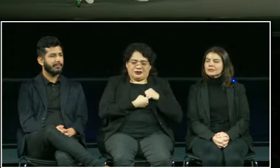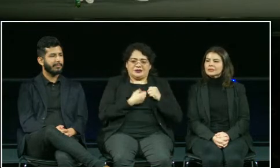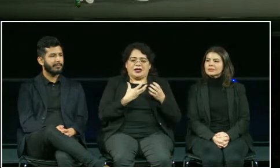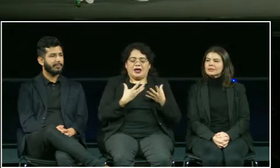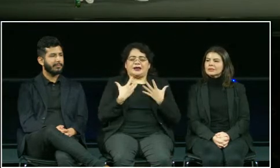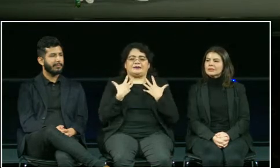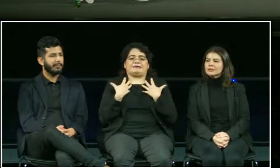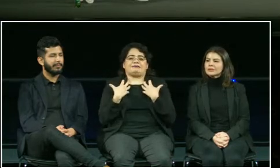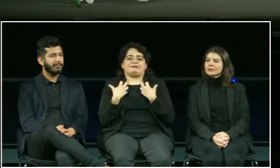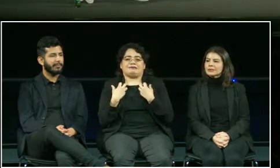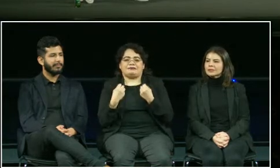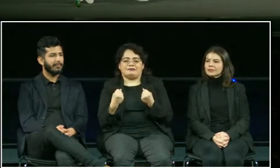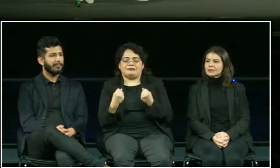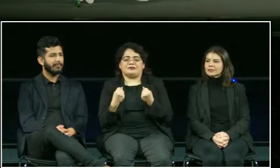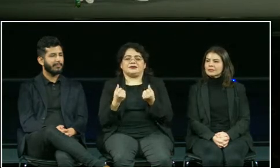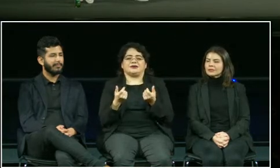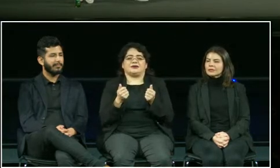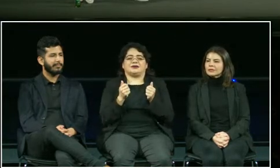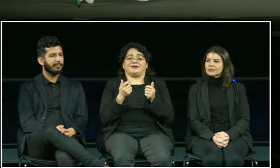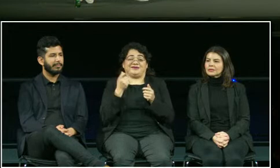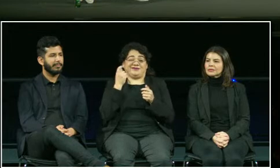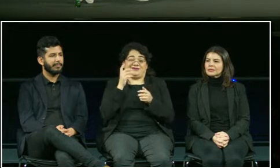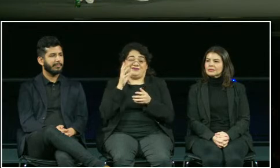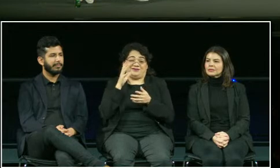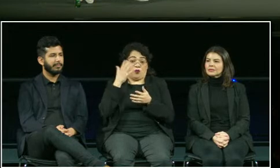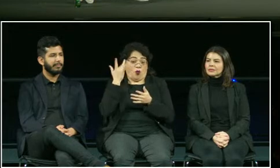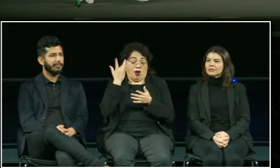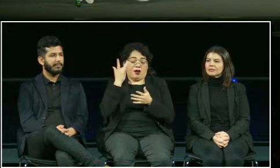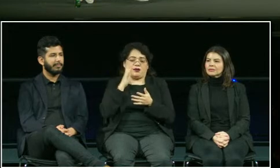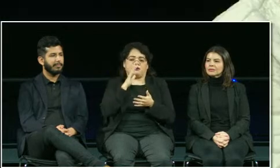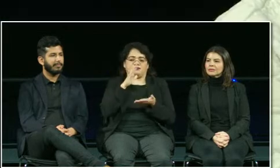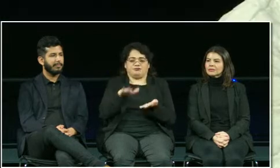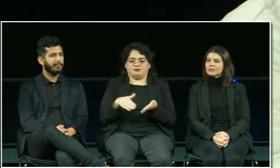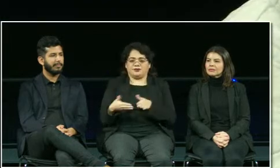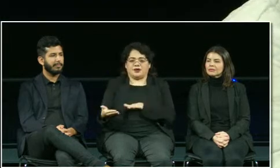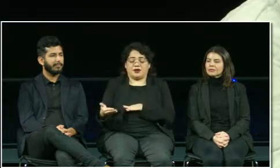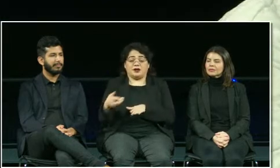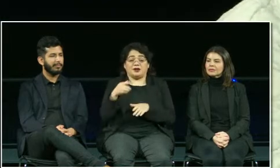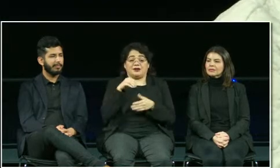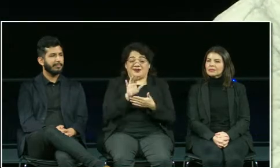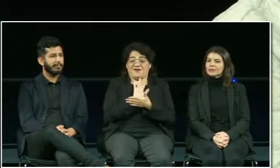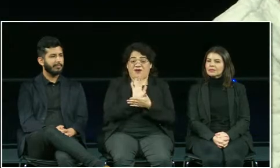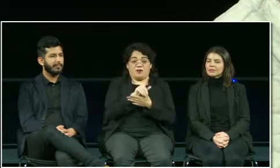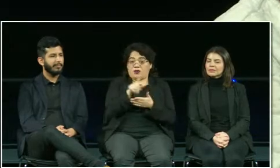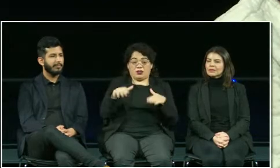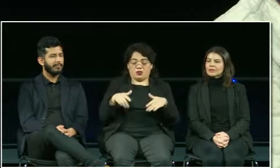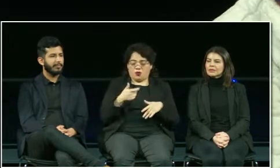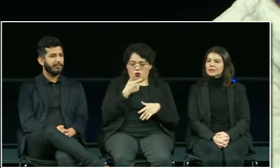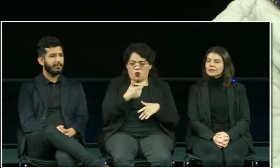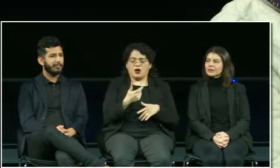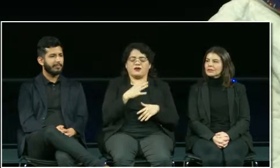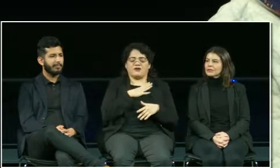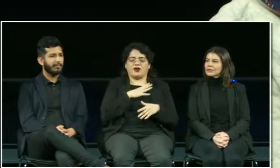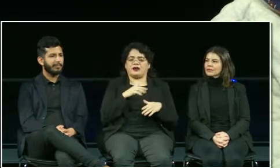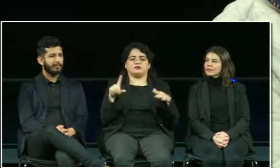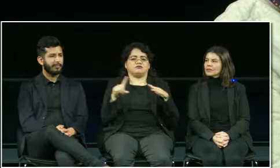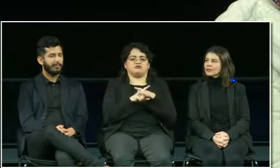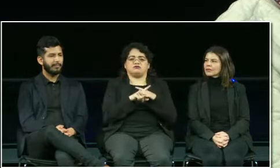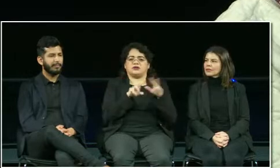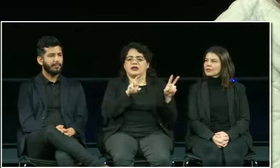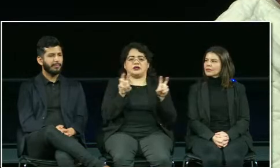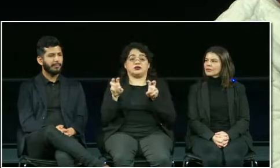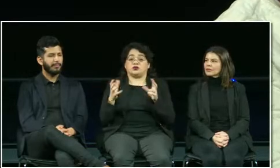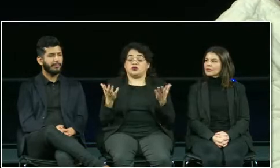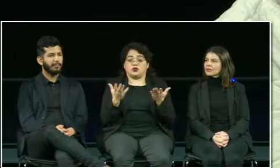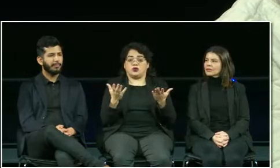wake of their mother's death. And in the film, for those who haven't seen it, one of the big issues comes up is they